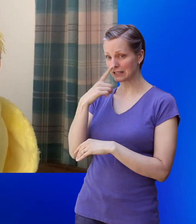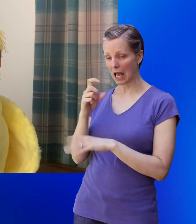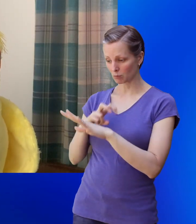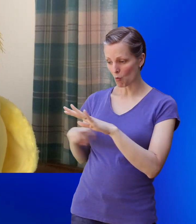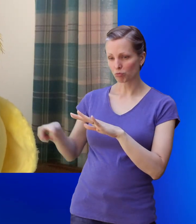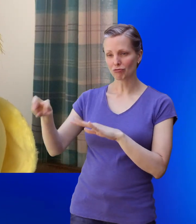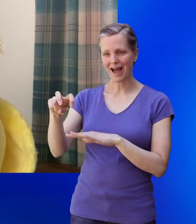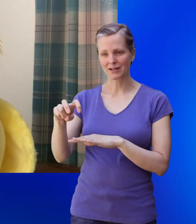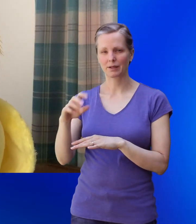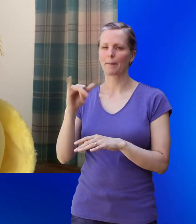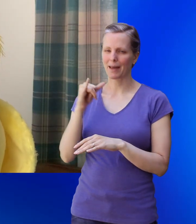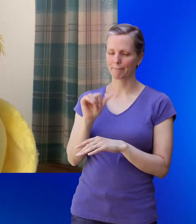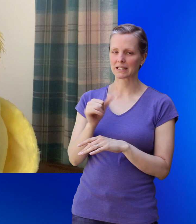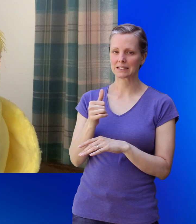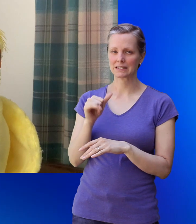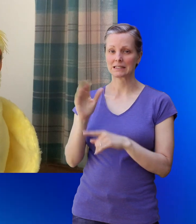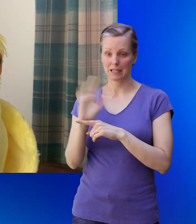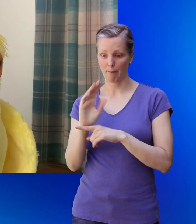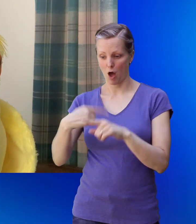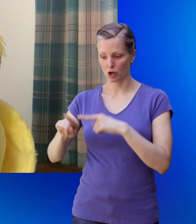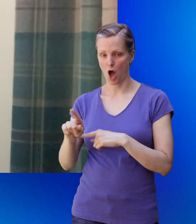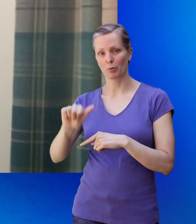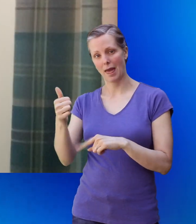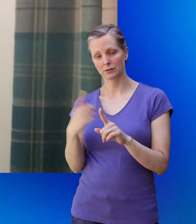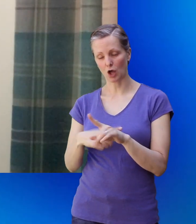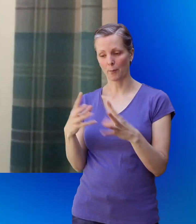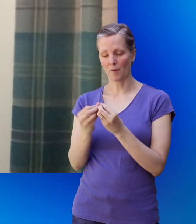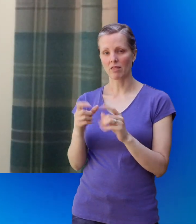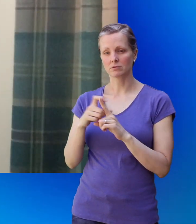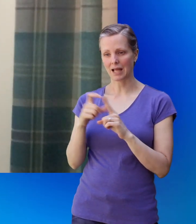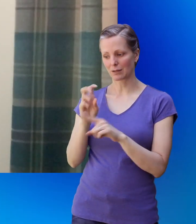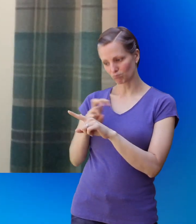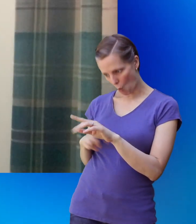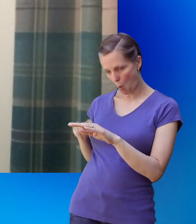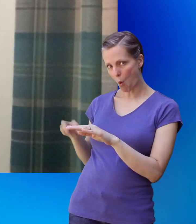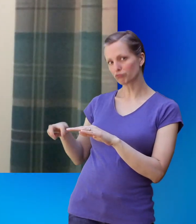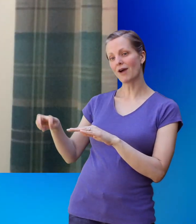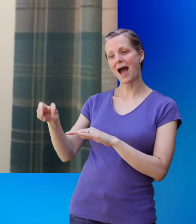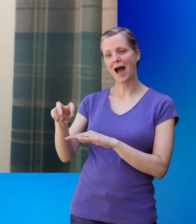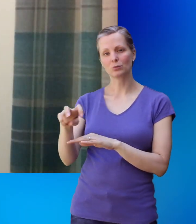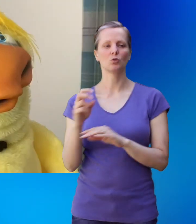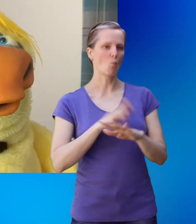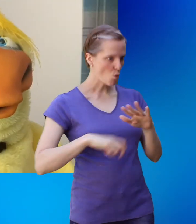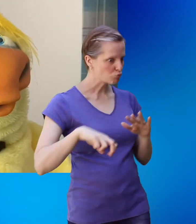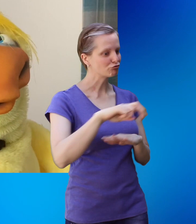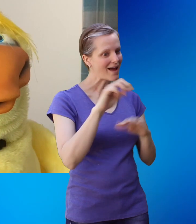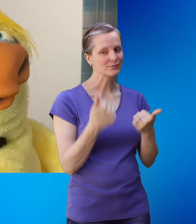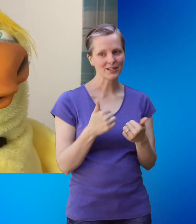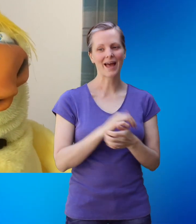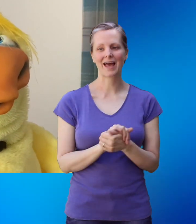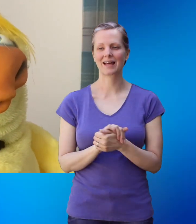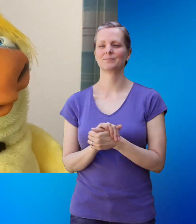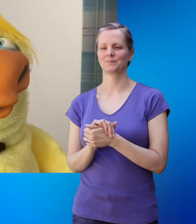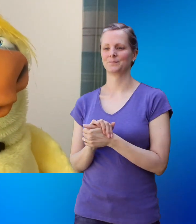can. Maybe you could go with your dad to the cinema next time. But this time, walk around the lake. Yeah, you should